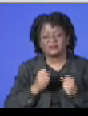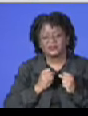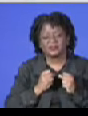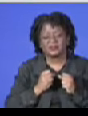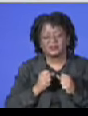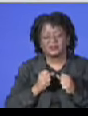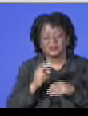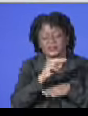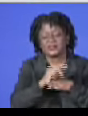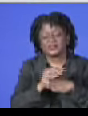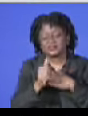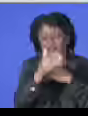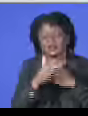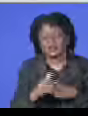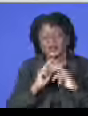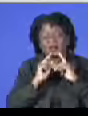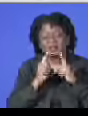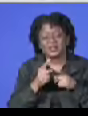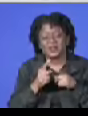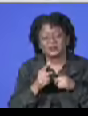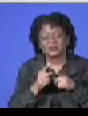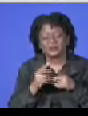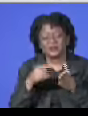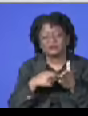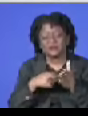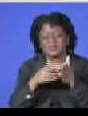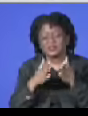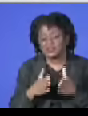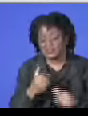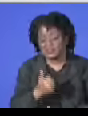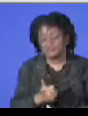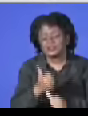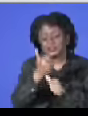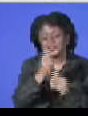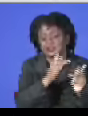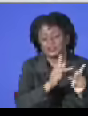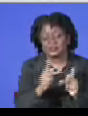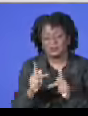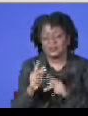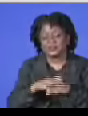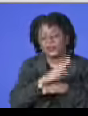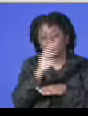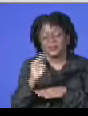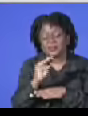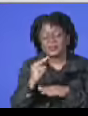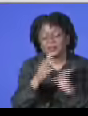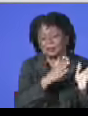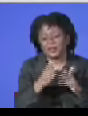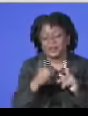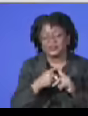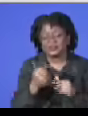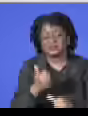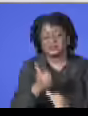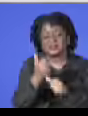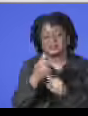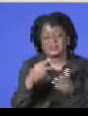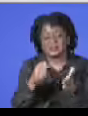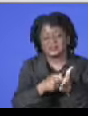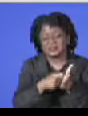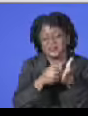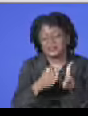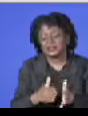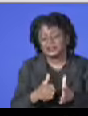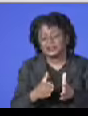a much-anticipated rental assistance plan in the House of Assembly Monday, intended to assist tenants. It would prevent landlords from